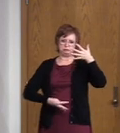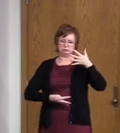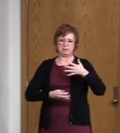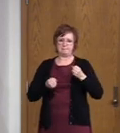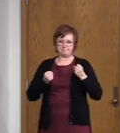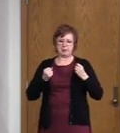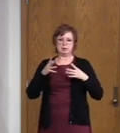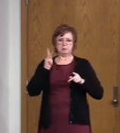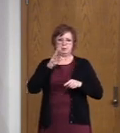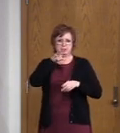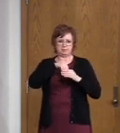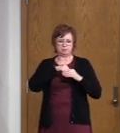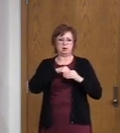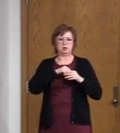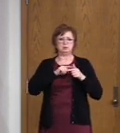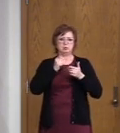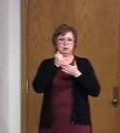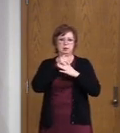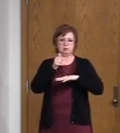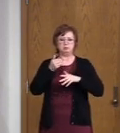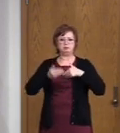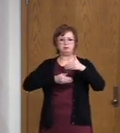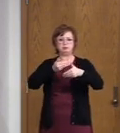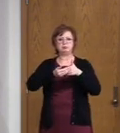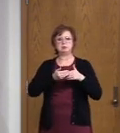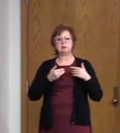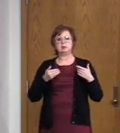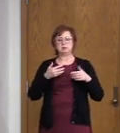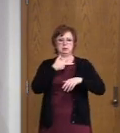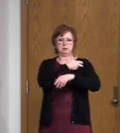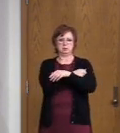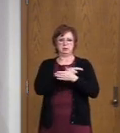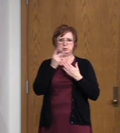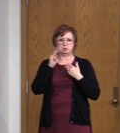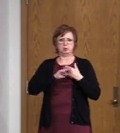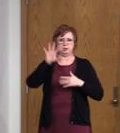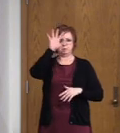supporting the immunization program across the province.